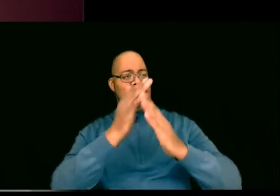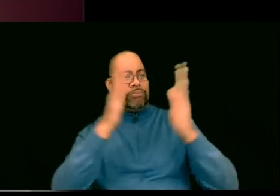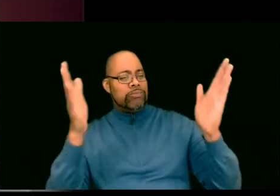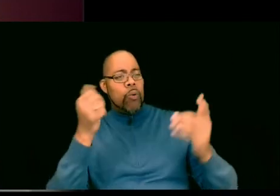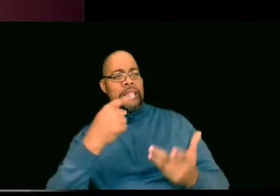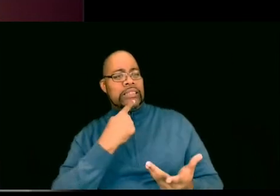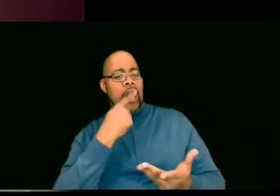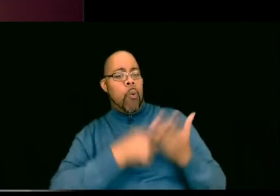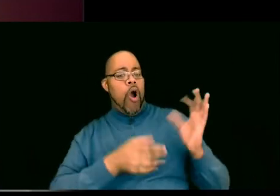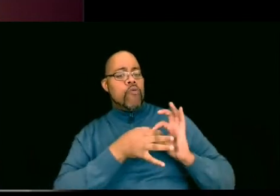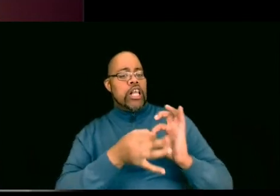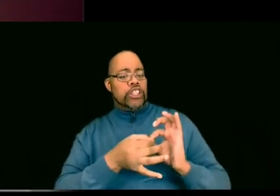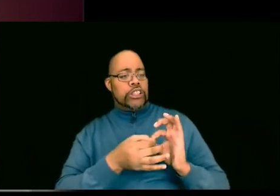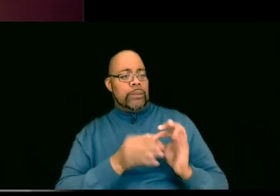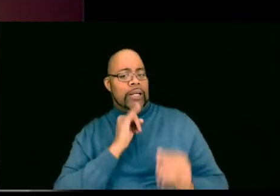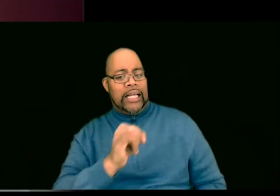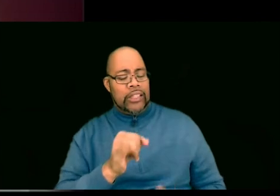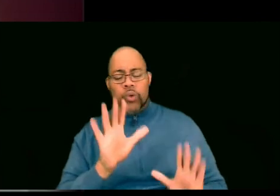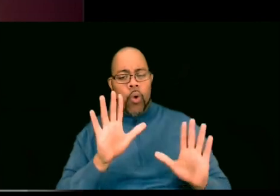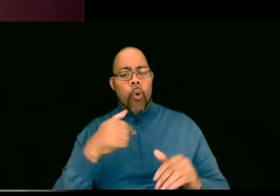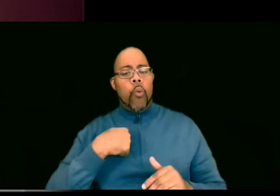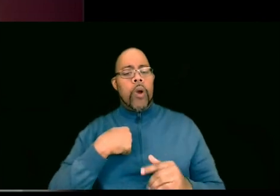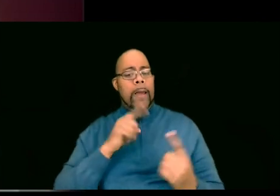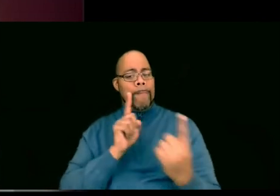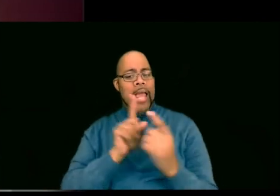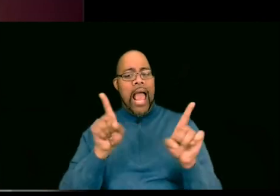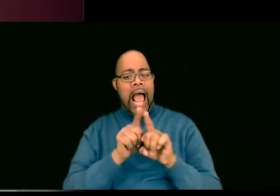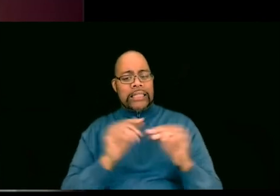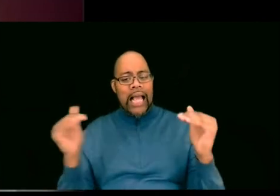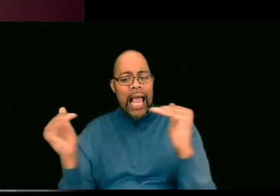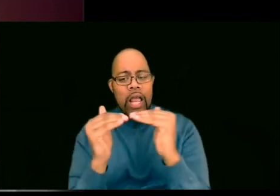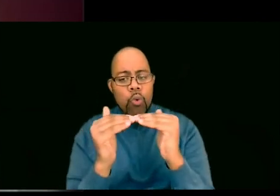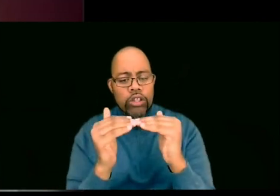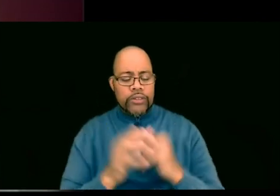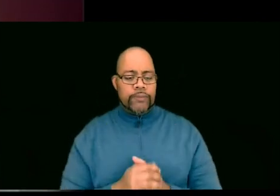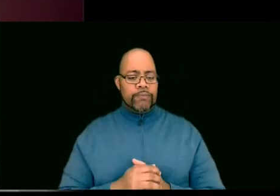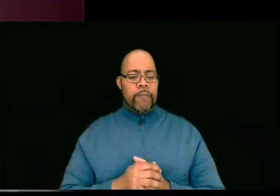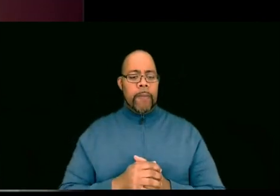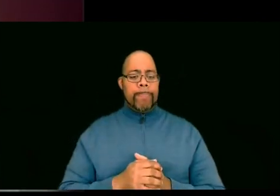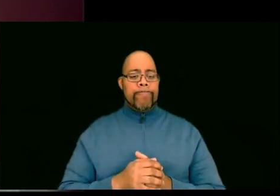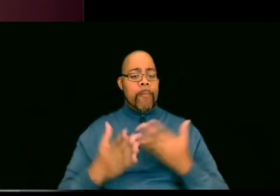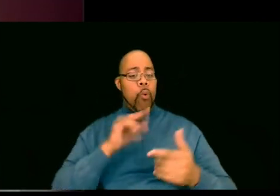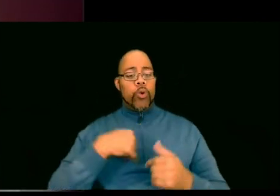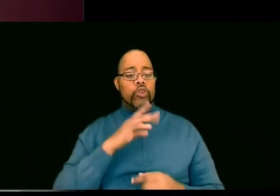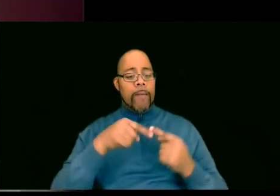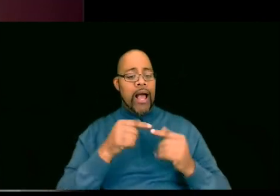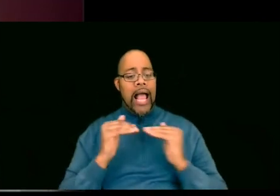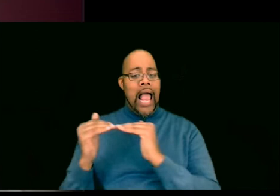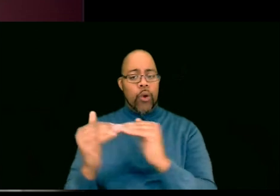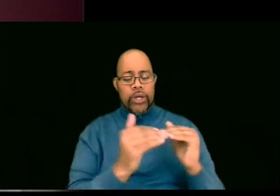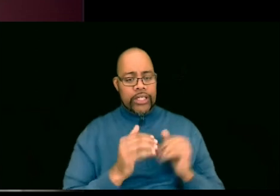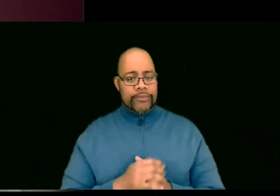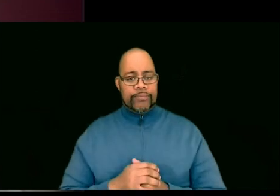stage or say what the relationship is. No, we meet as equals. No matter when we talk